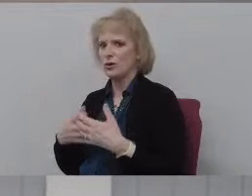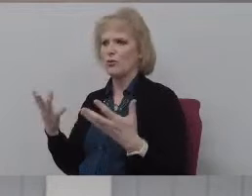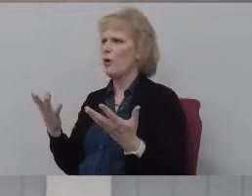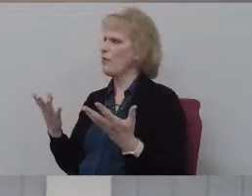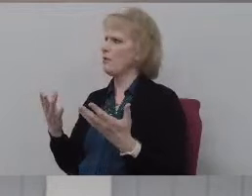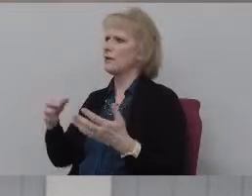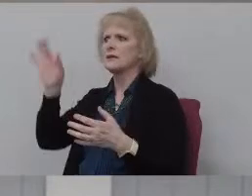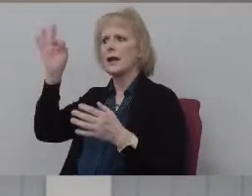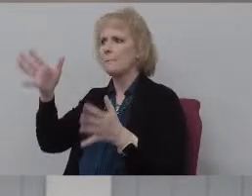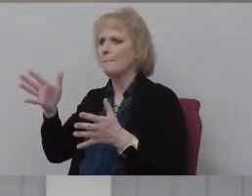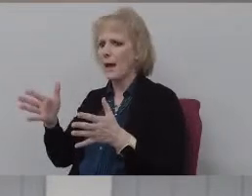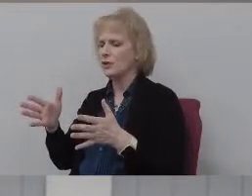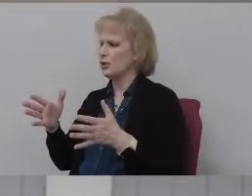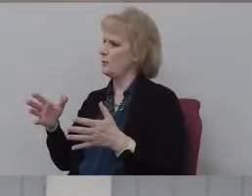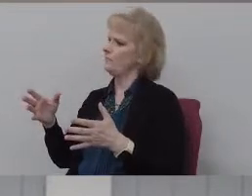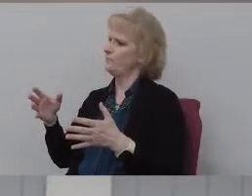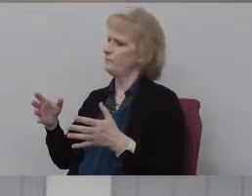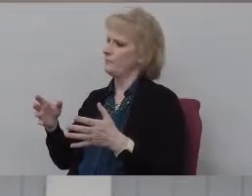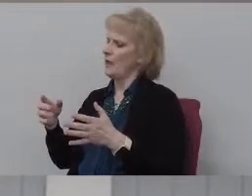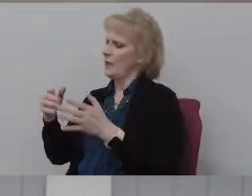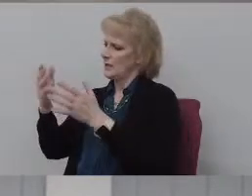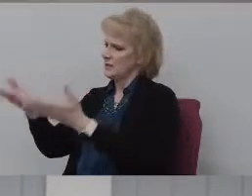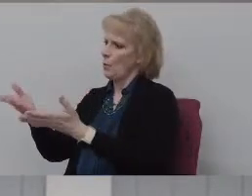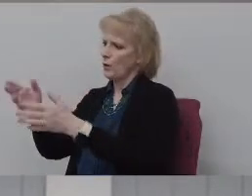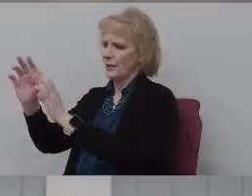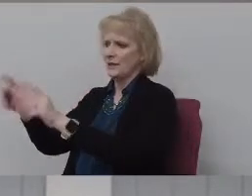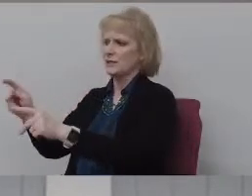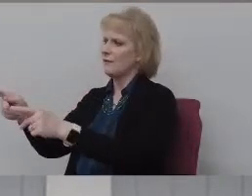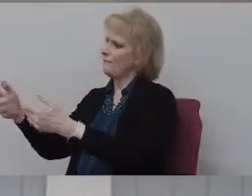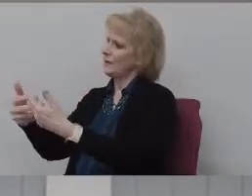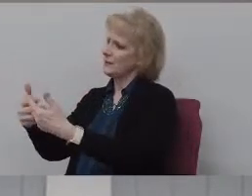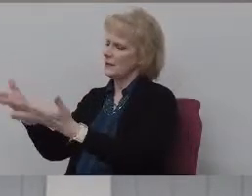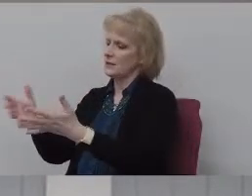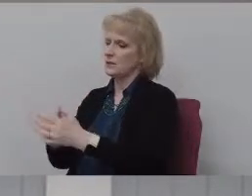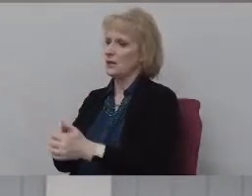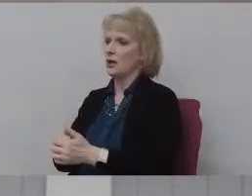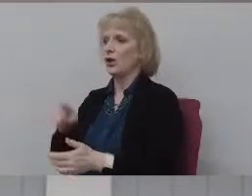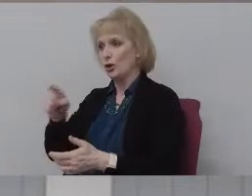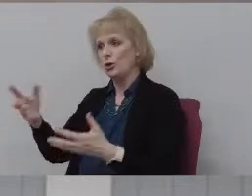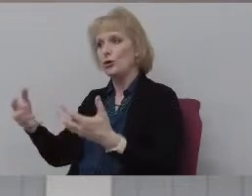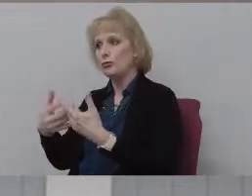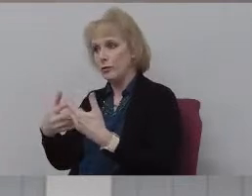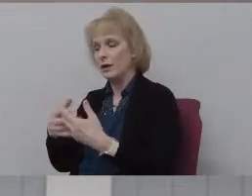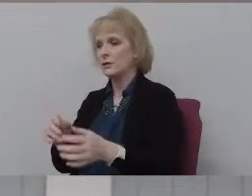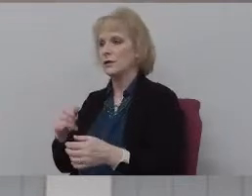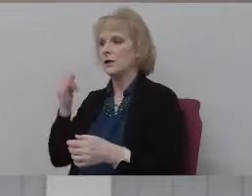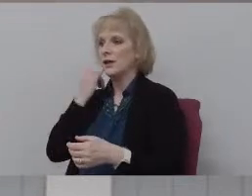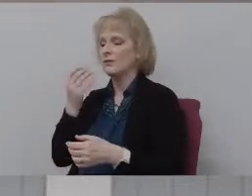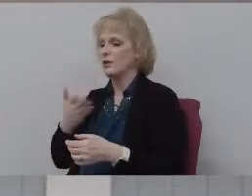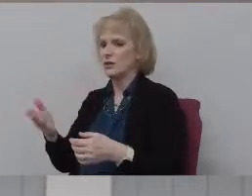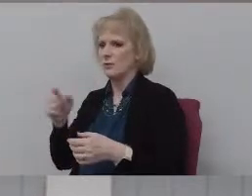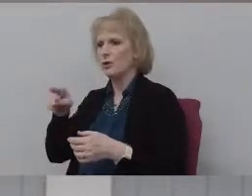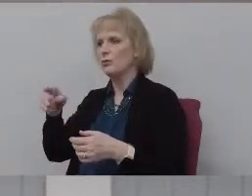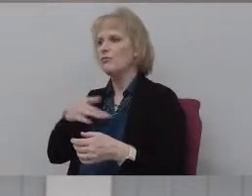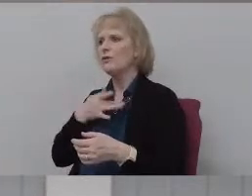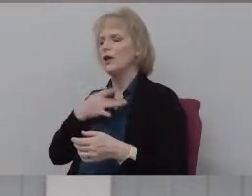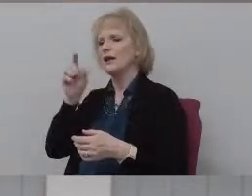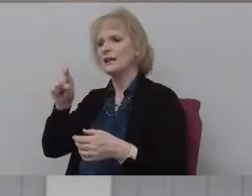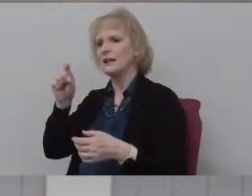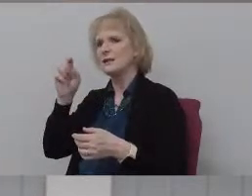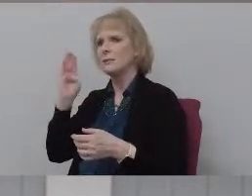than saying, Pastor, hire someone to fix it, go fix it, because this place belongs to you. If there's something you feel like needs to be